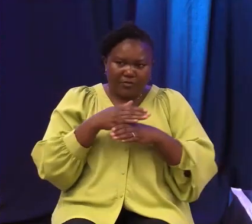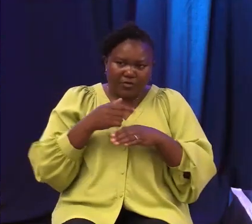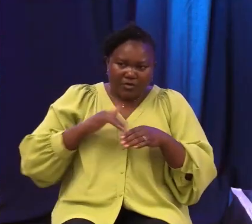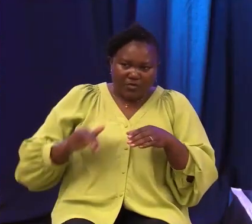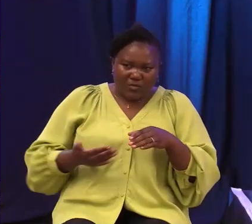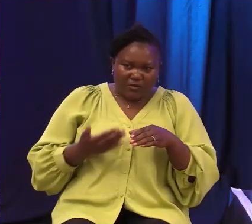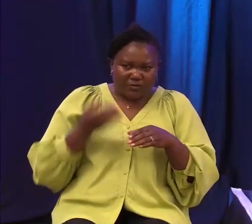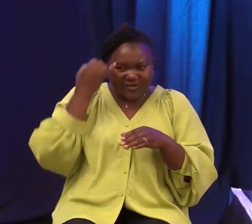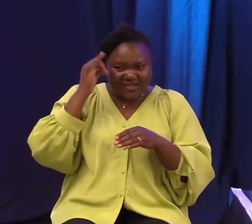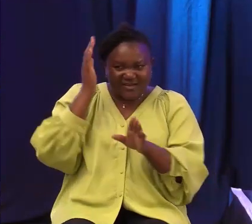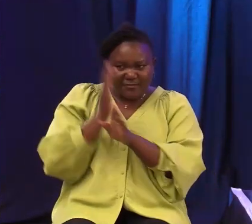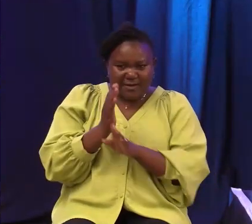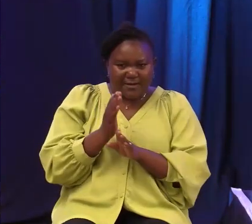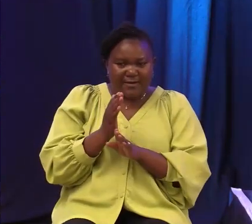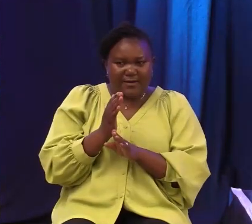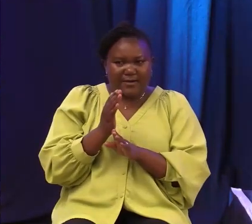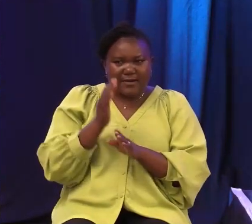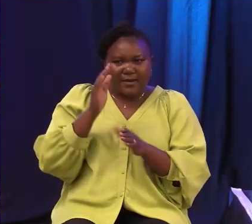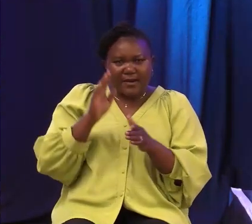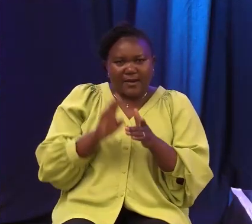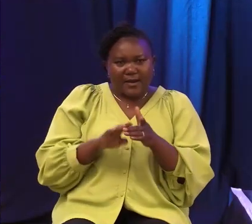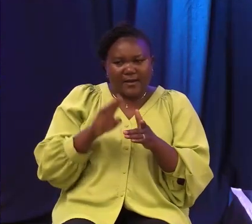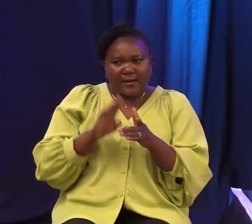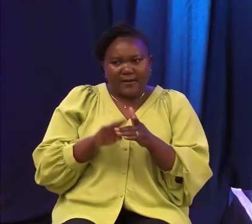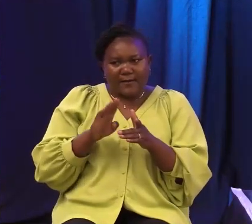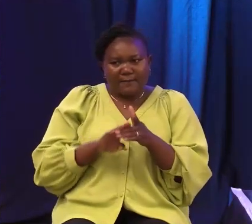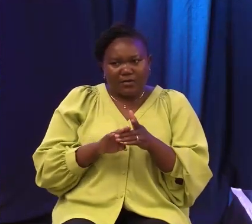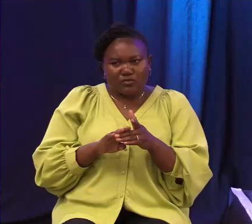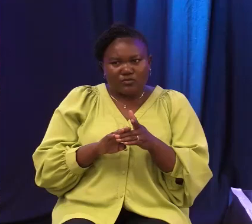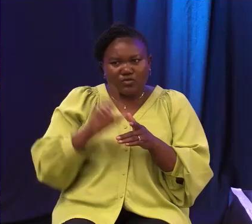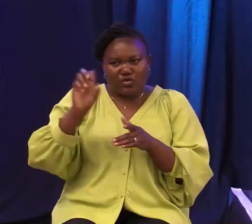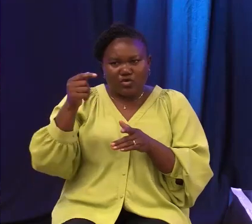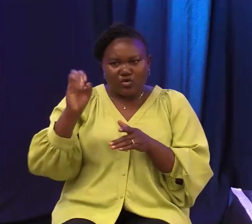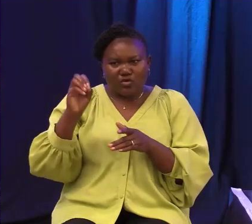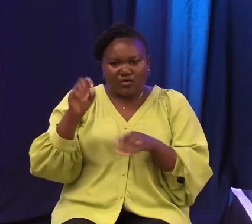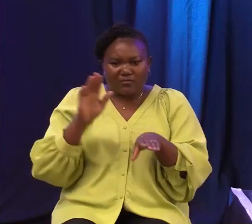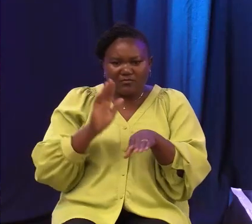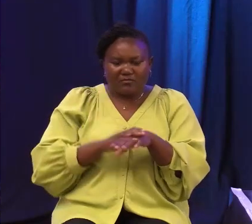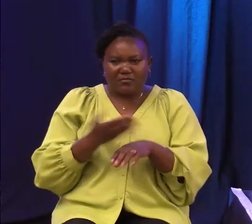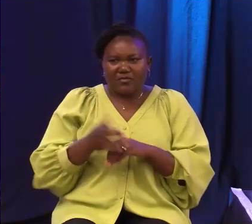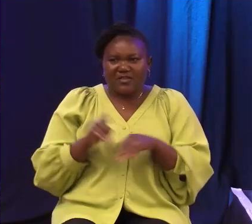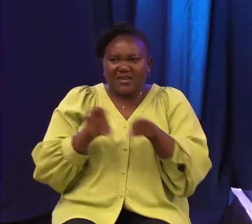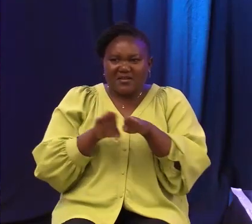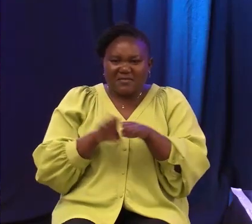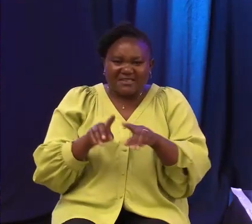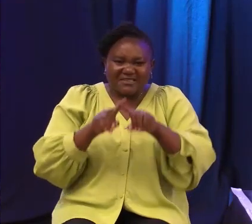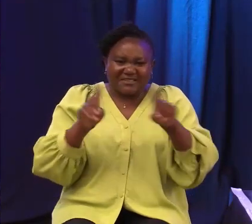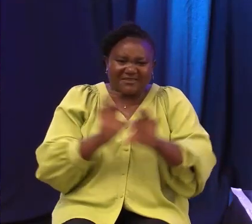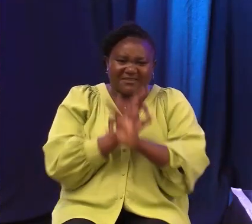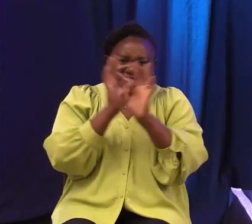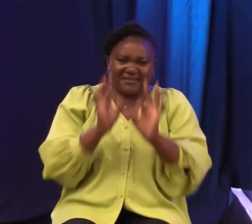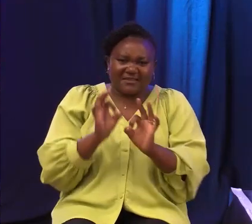vague idea on what my logo should look like, and at the same time, make it unique and